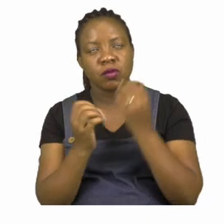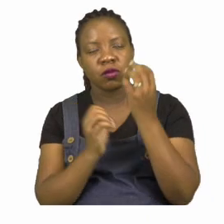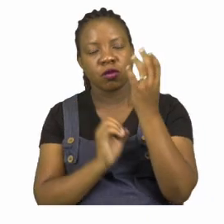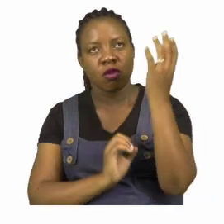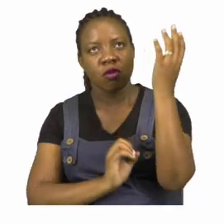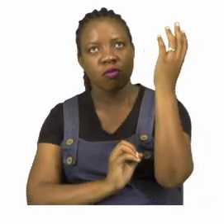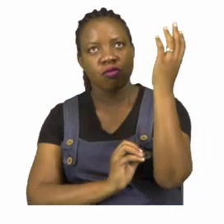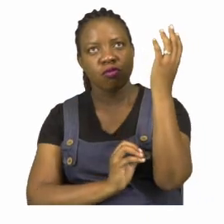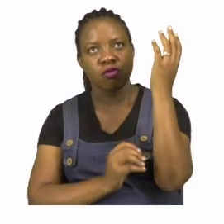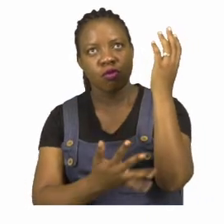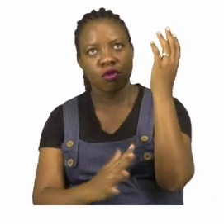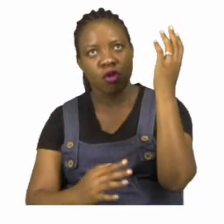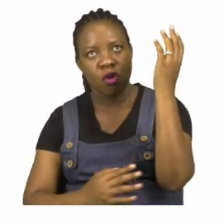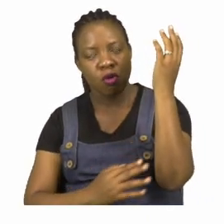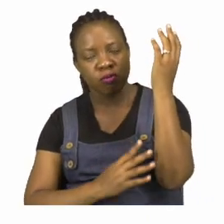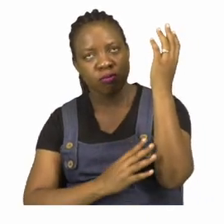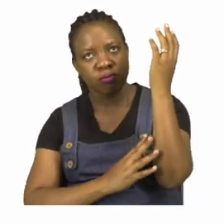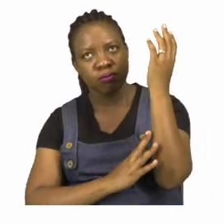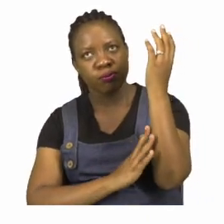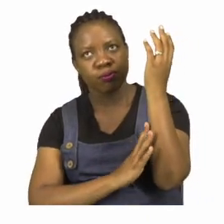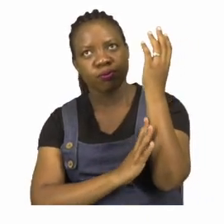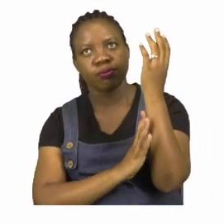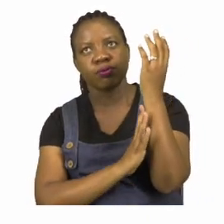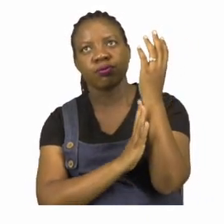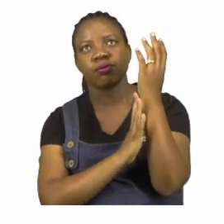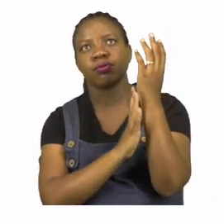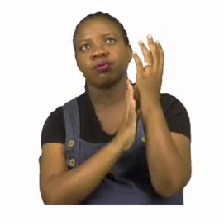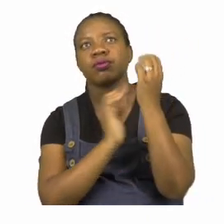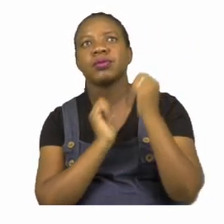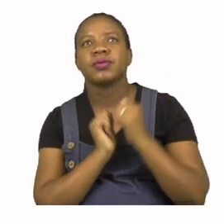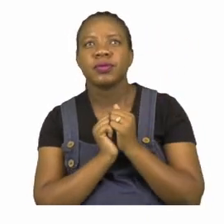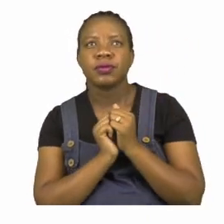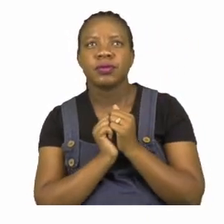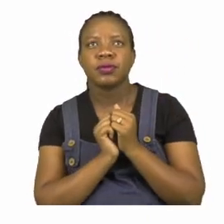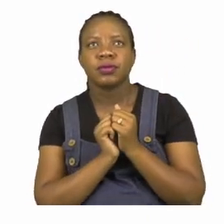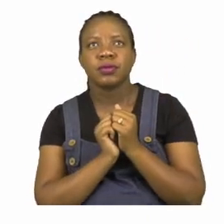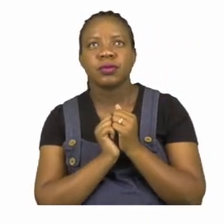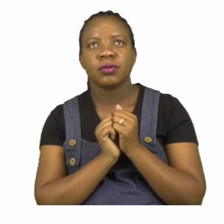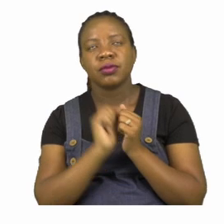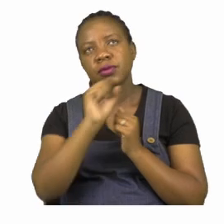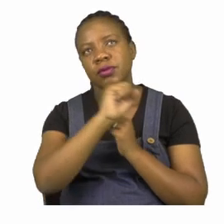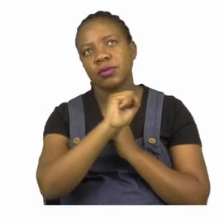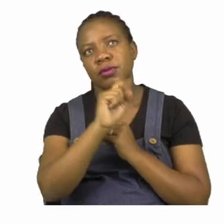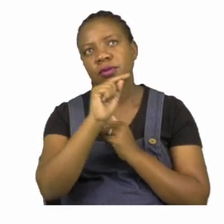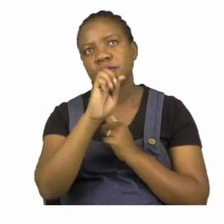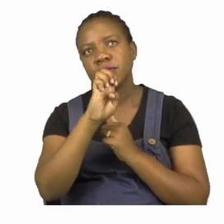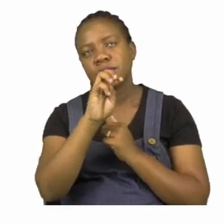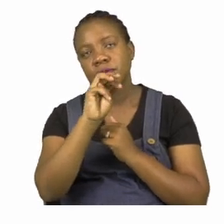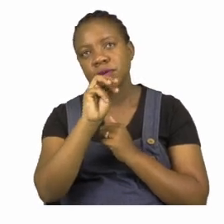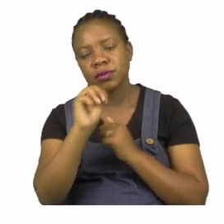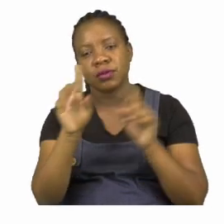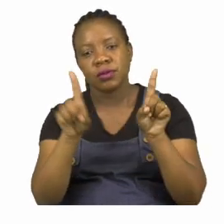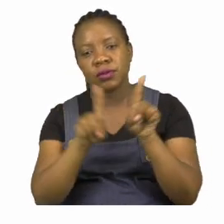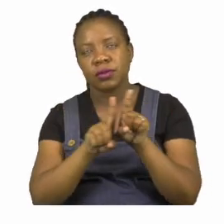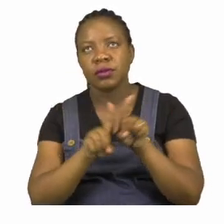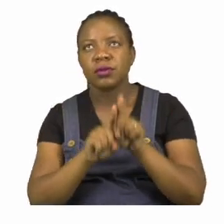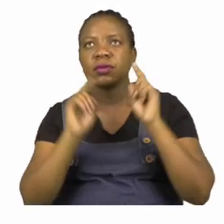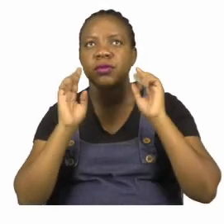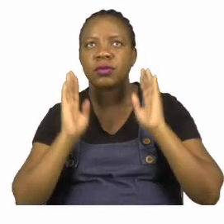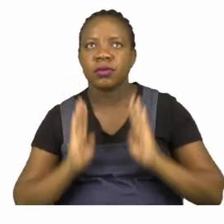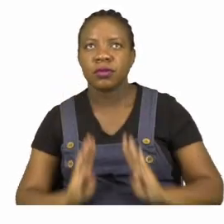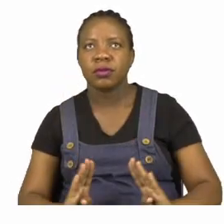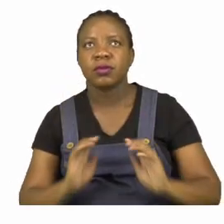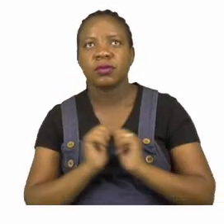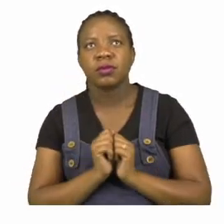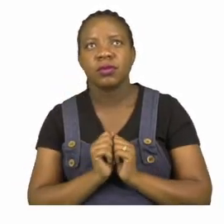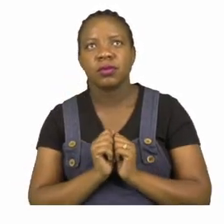brought by the stem. The stem is the body of the plant. It